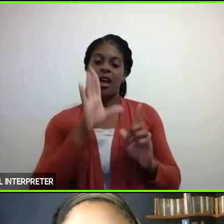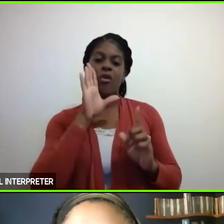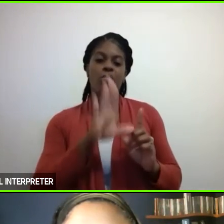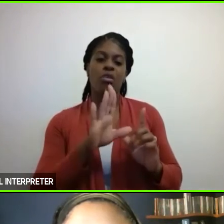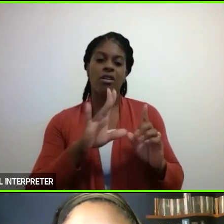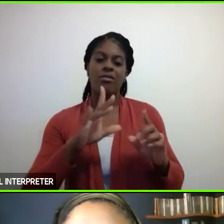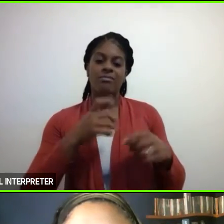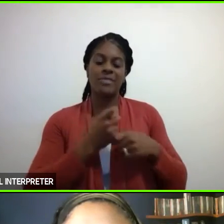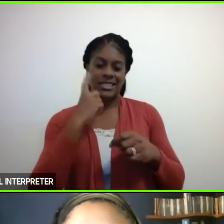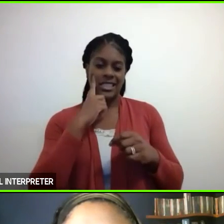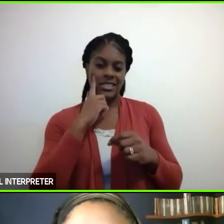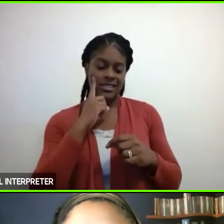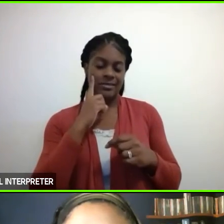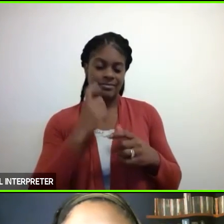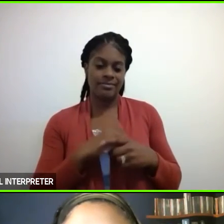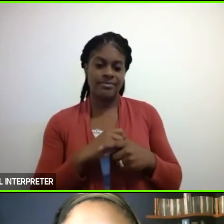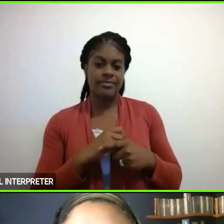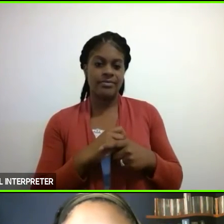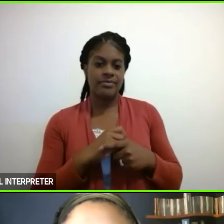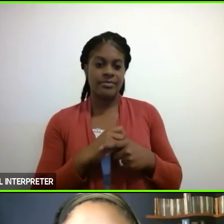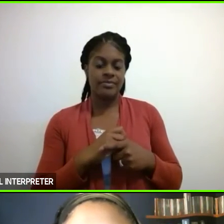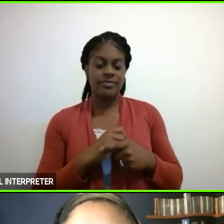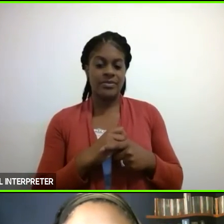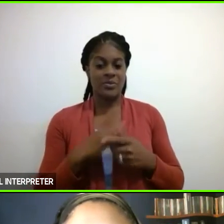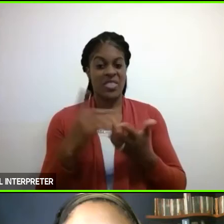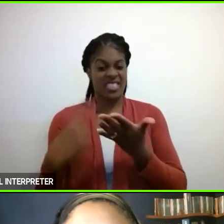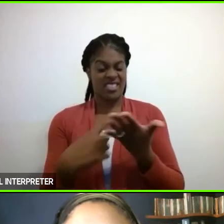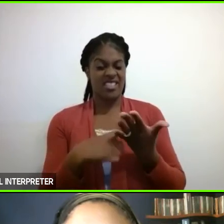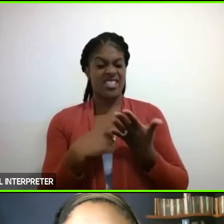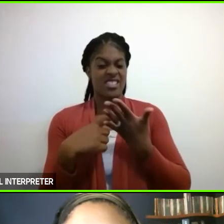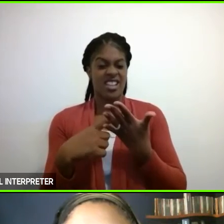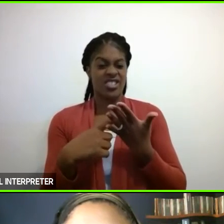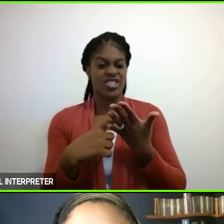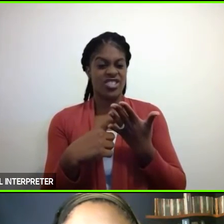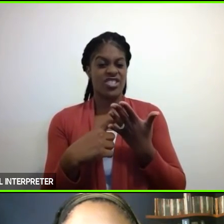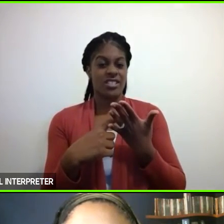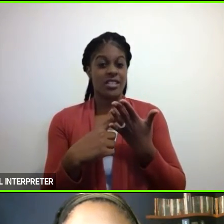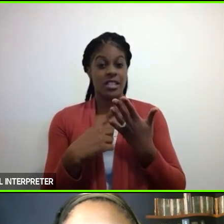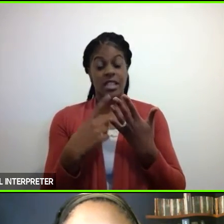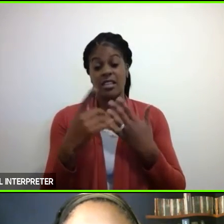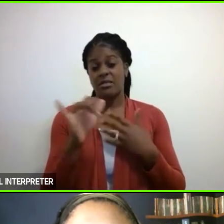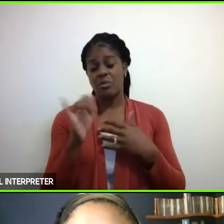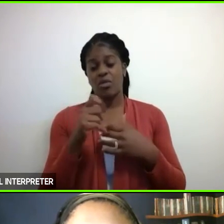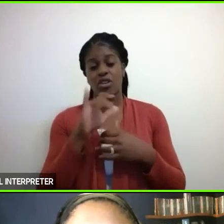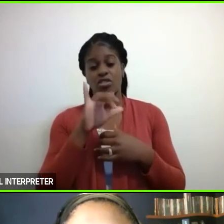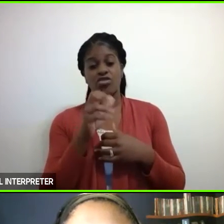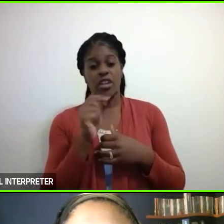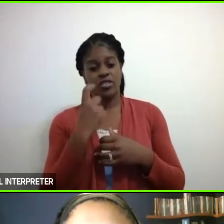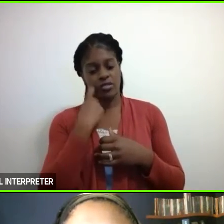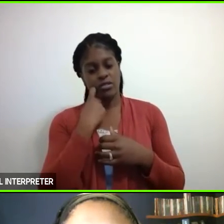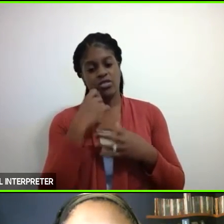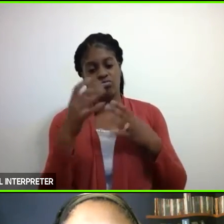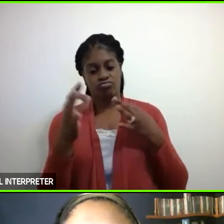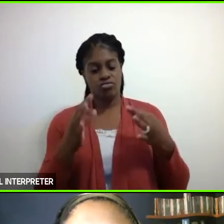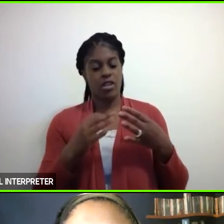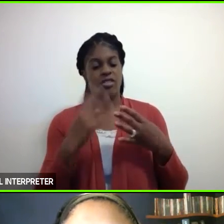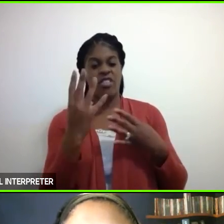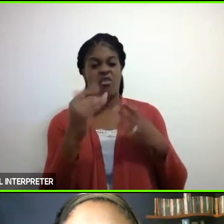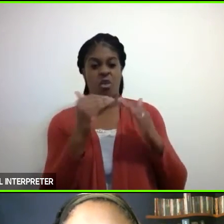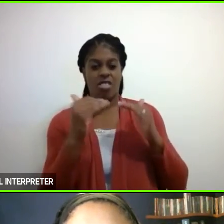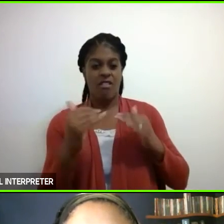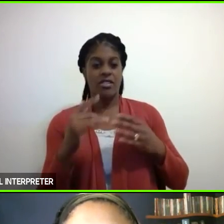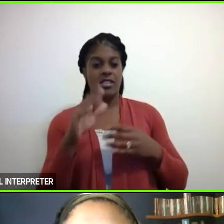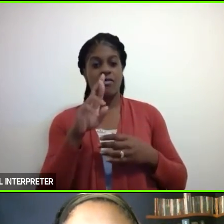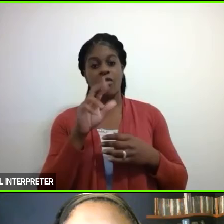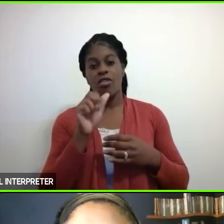make sense with this discussion of even what John was describing, those four levels of racism.